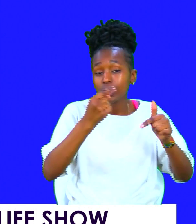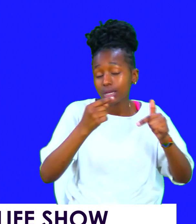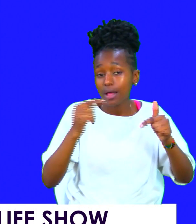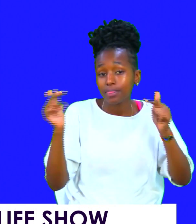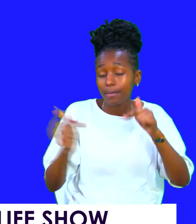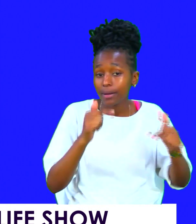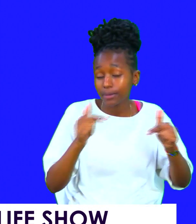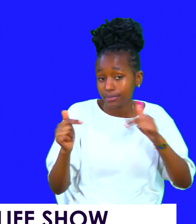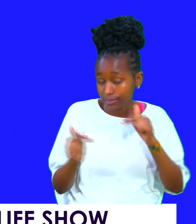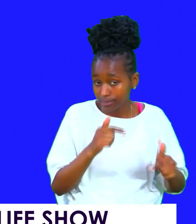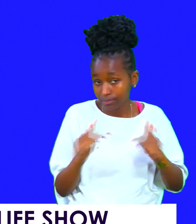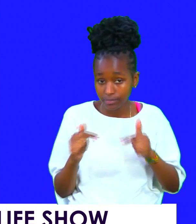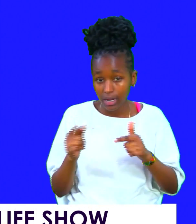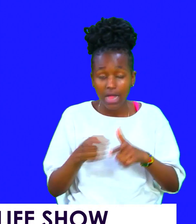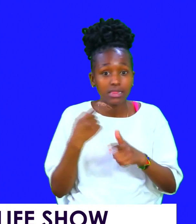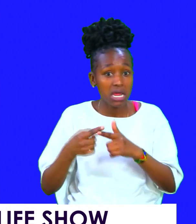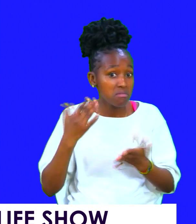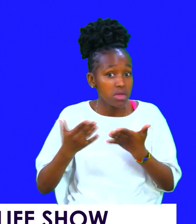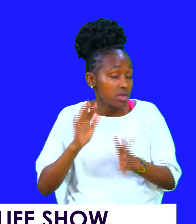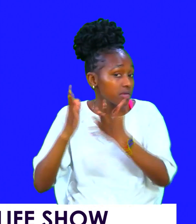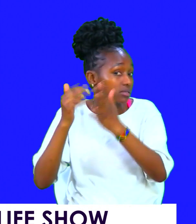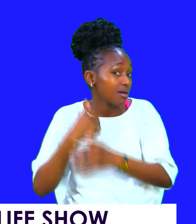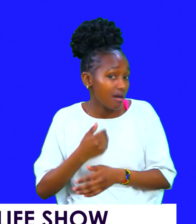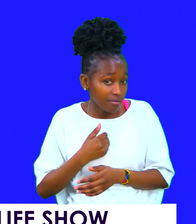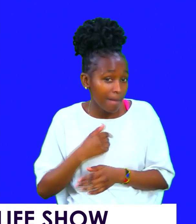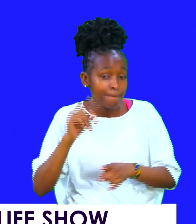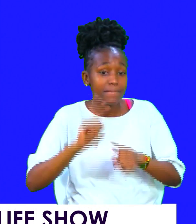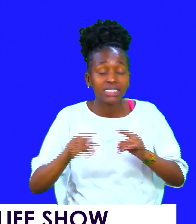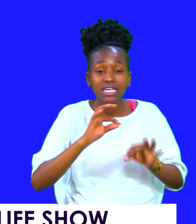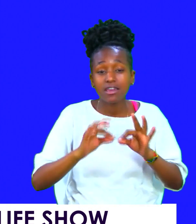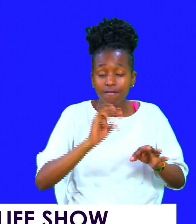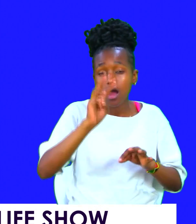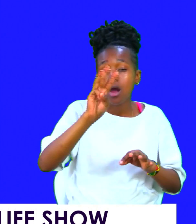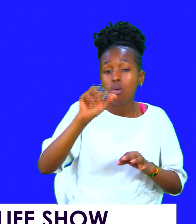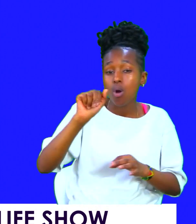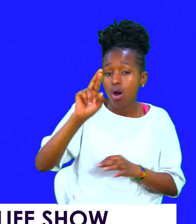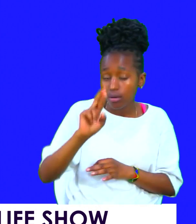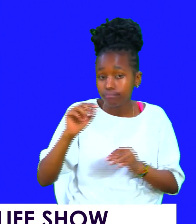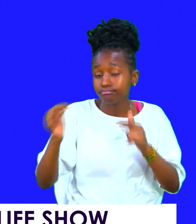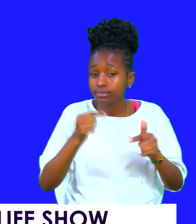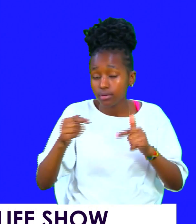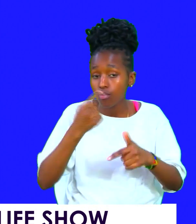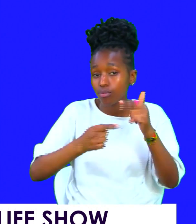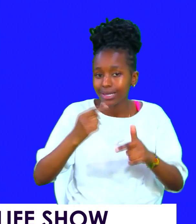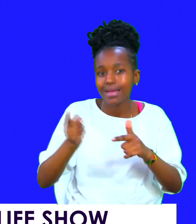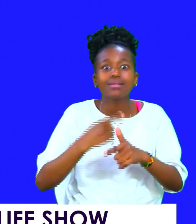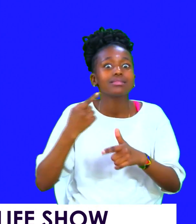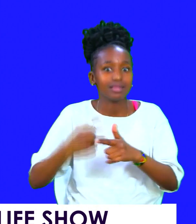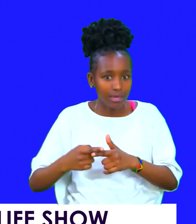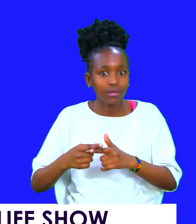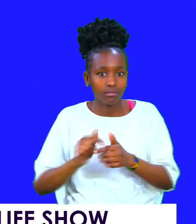the battle that lies the victory. It is in winning the war. The war goes way after the